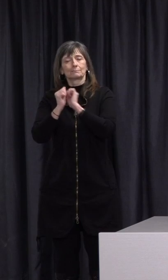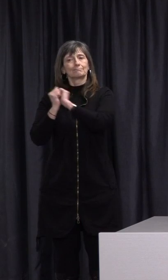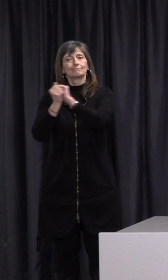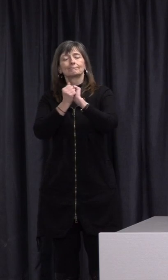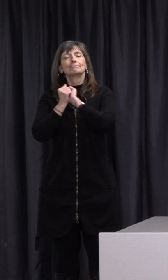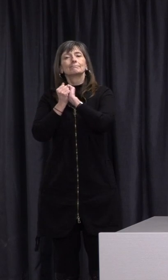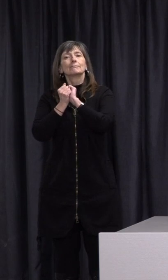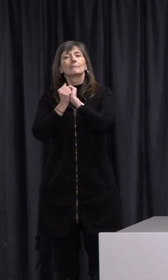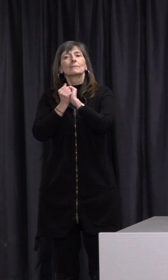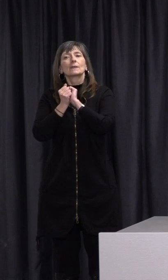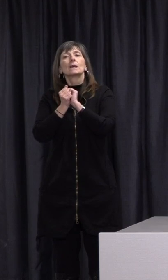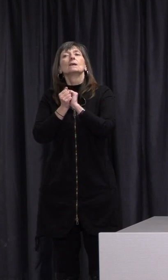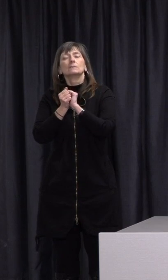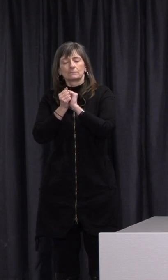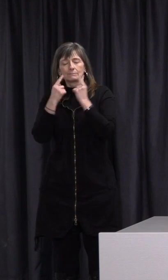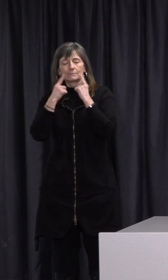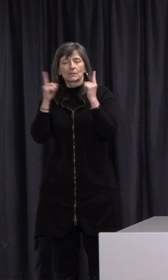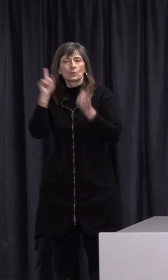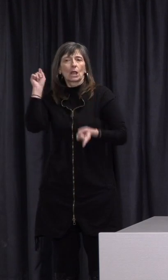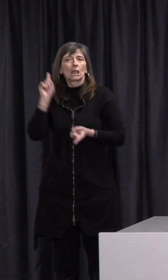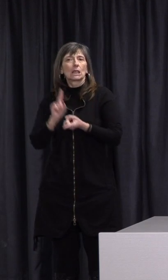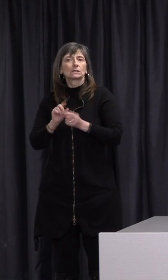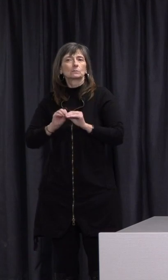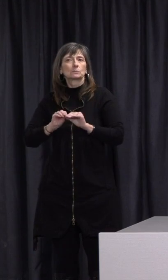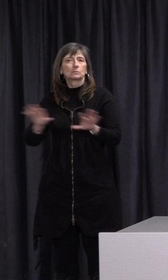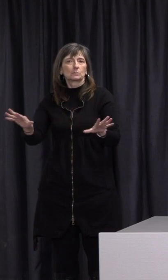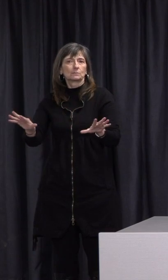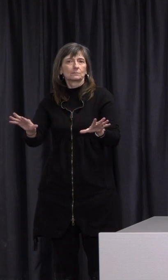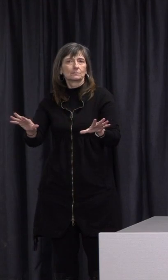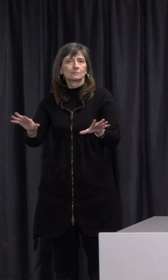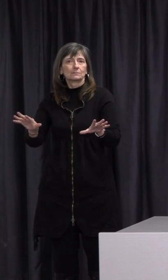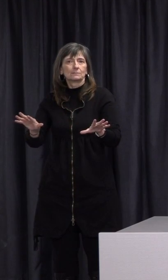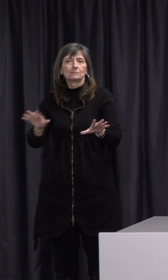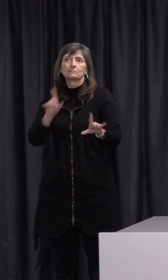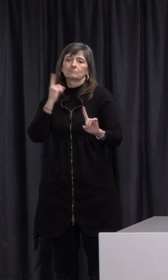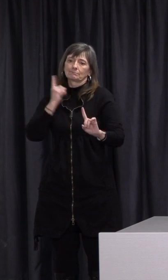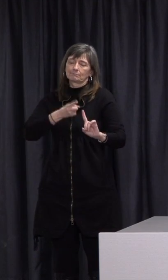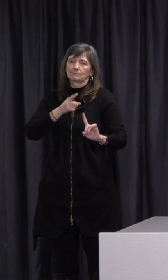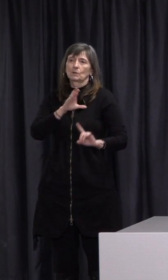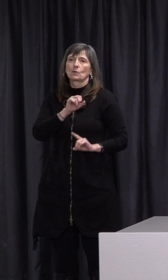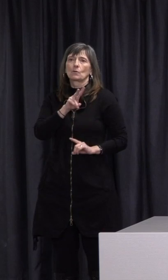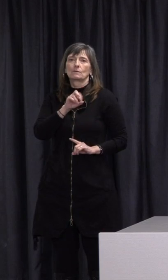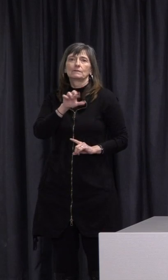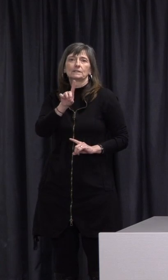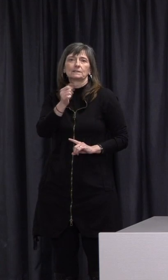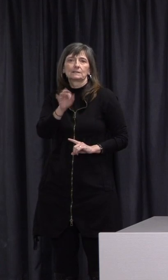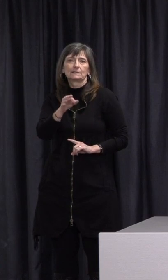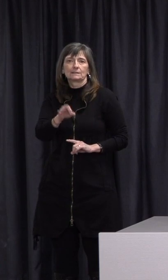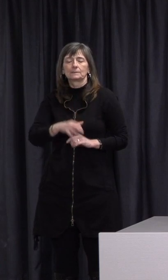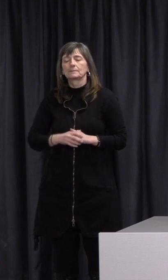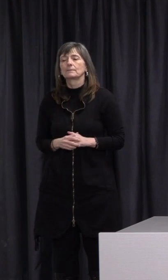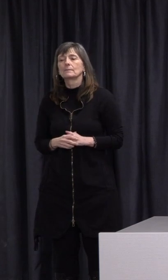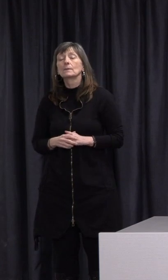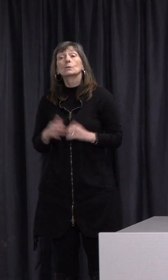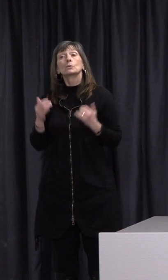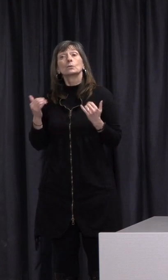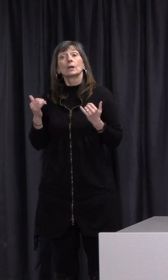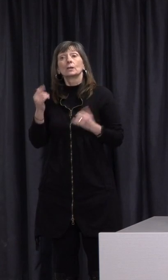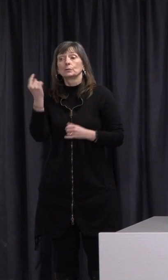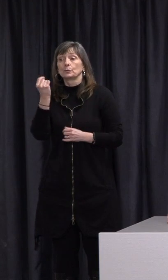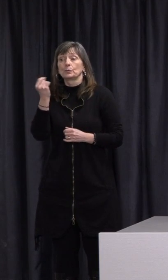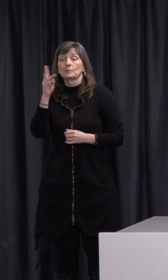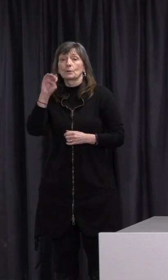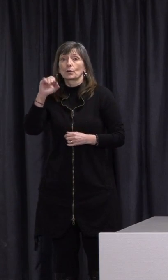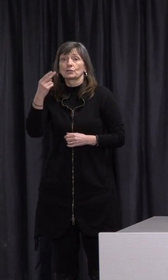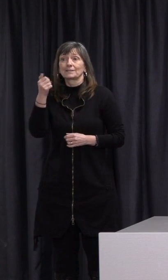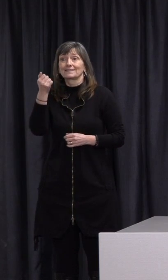the spread of illness in our community, especially the spread of COVID-19. As of today, Tuesday, March